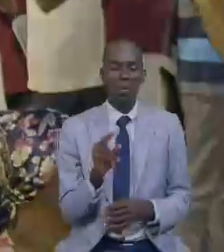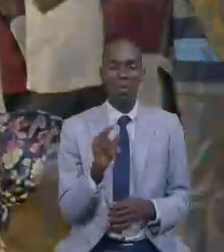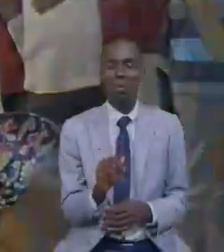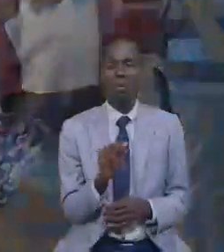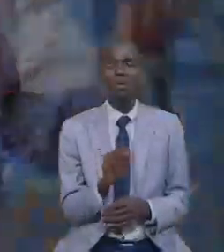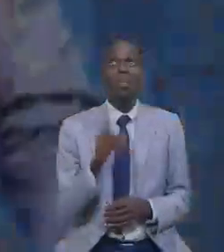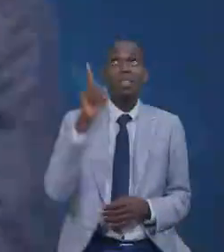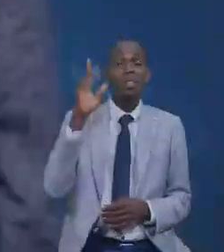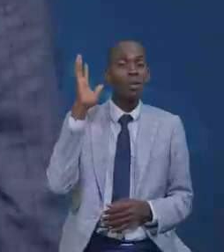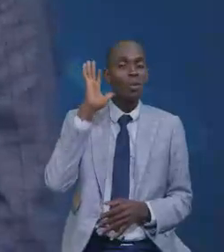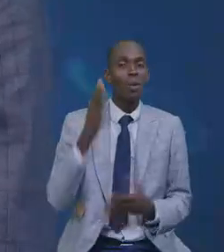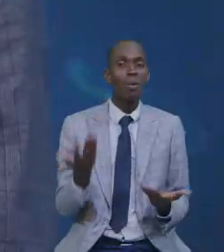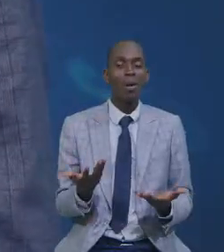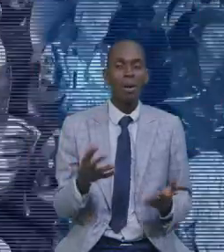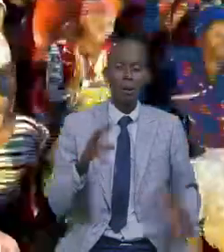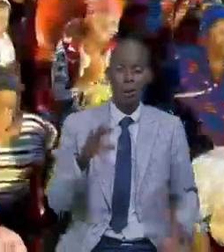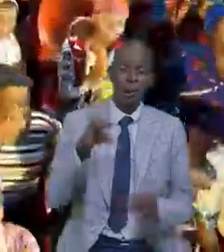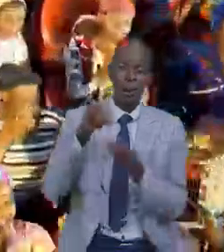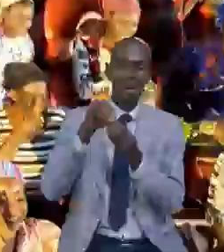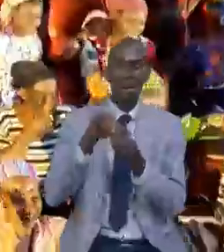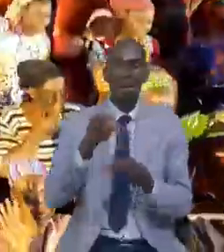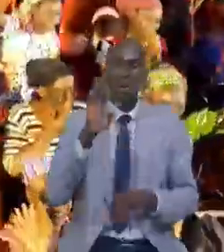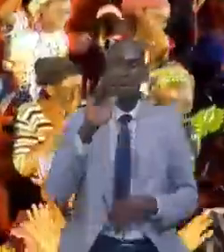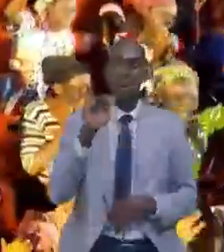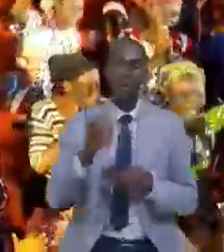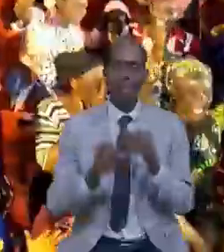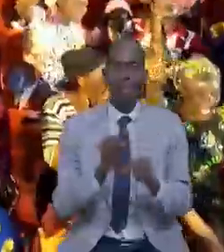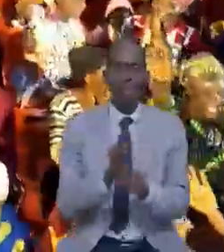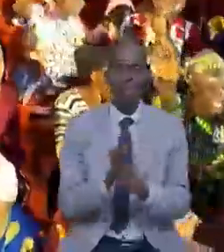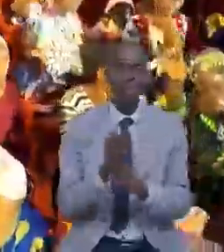add 15, 20,